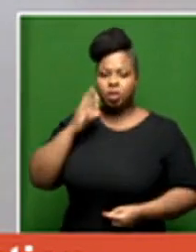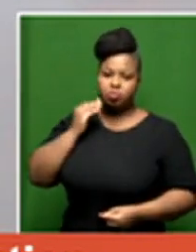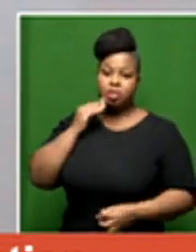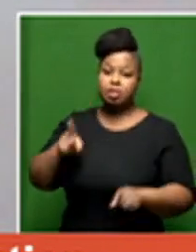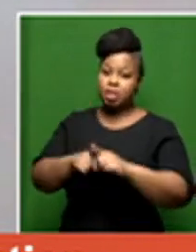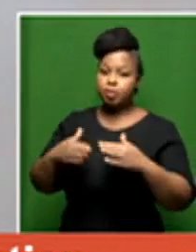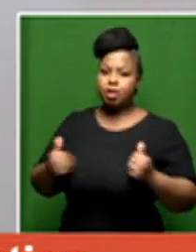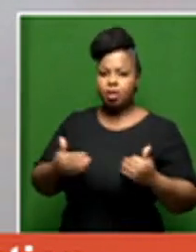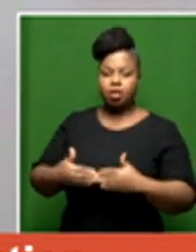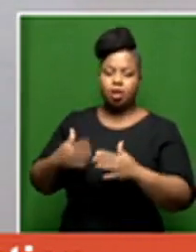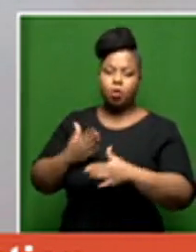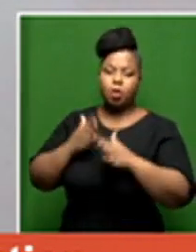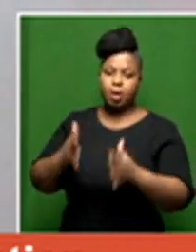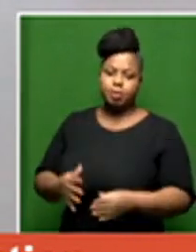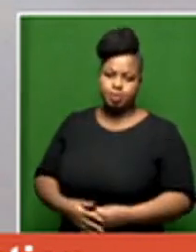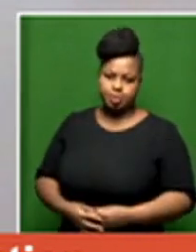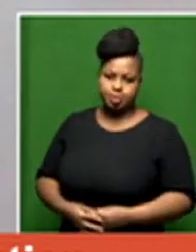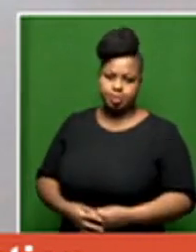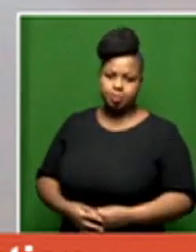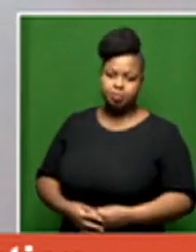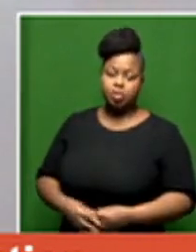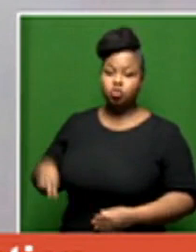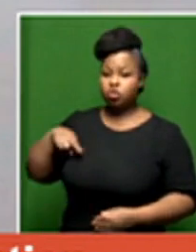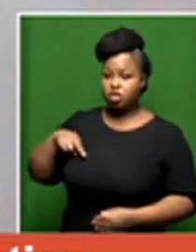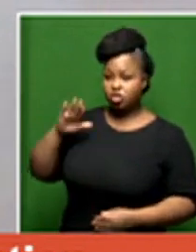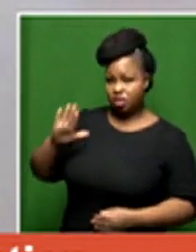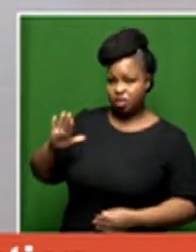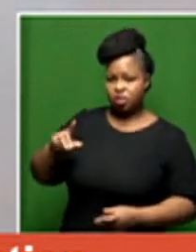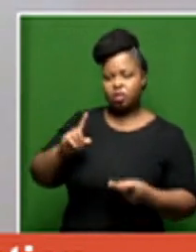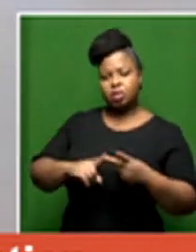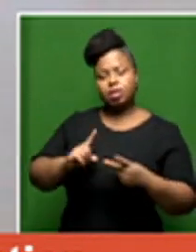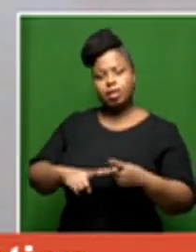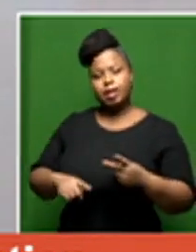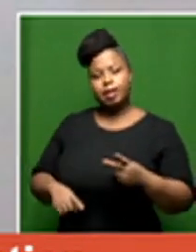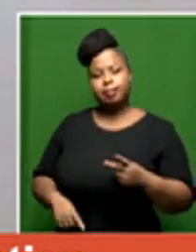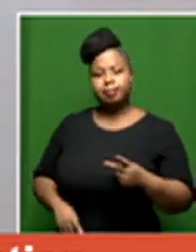the healthcare workers are actually facing on the ground. Religious